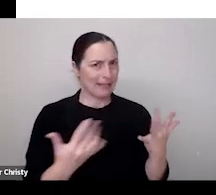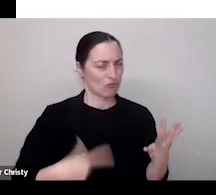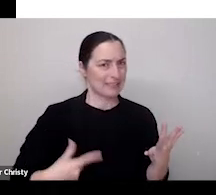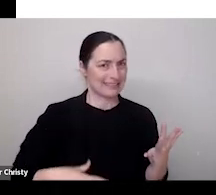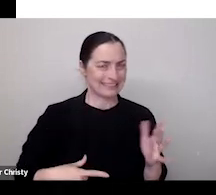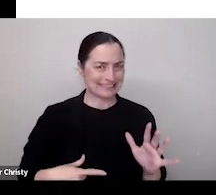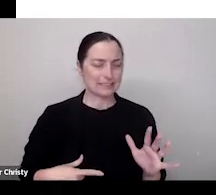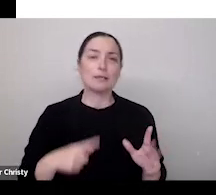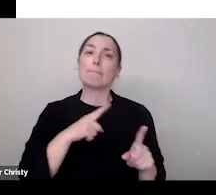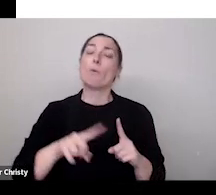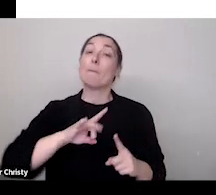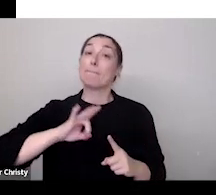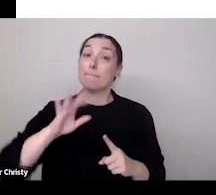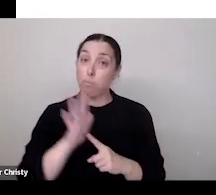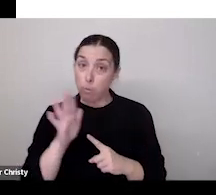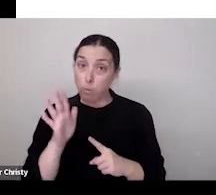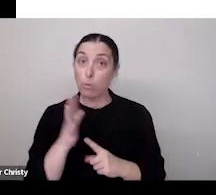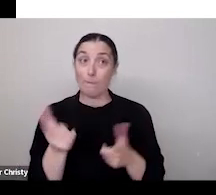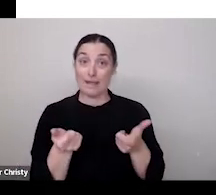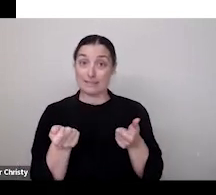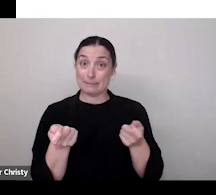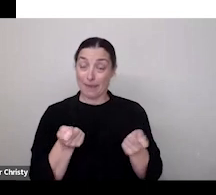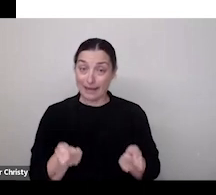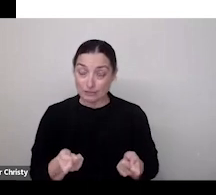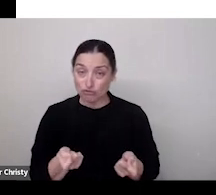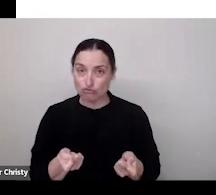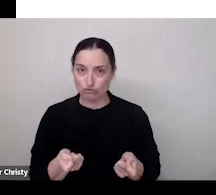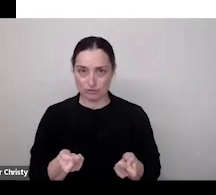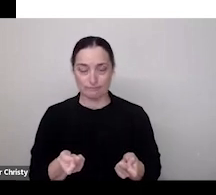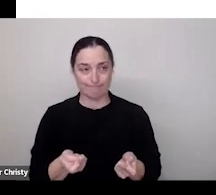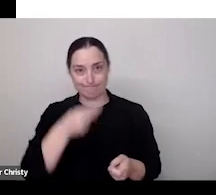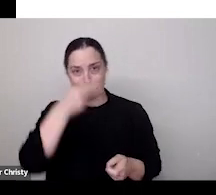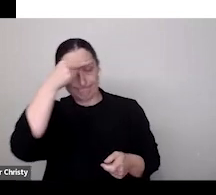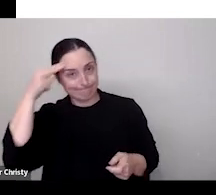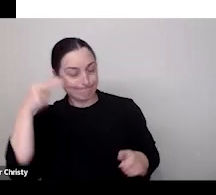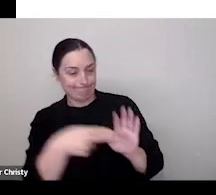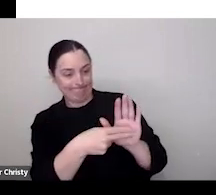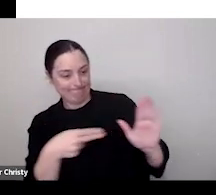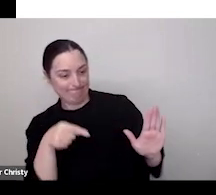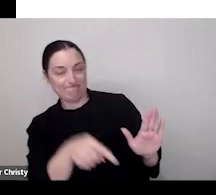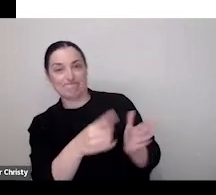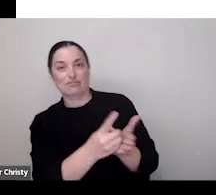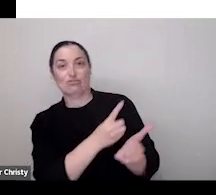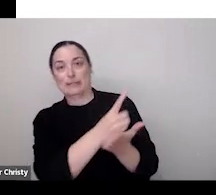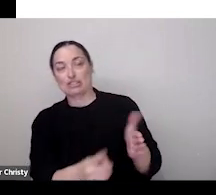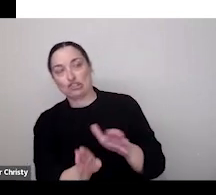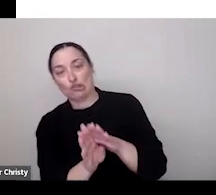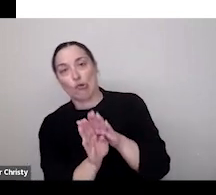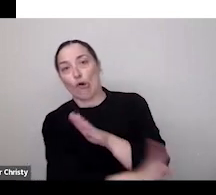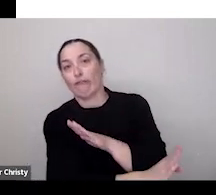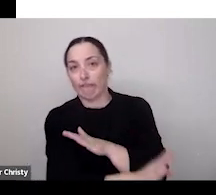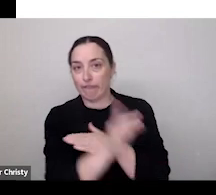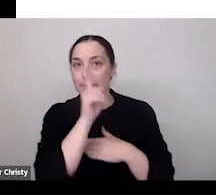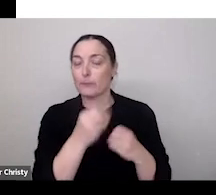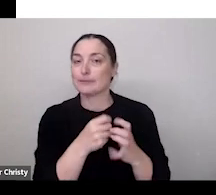that we need to manage head on is the stigma and discrimination that excludes people with disabilities